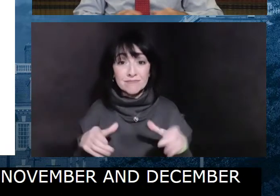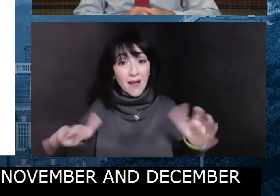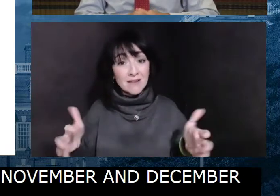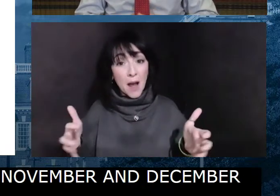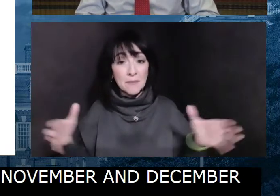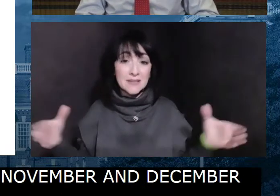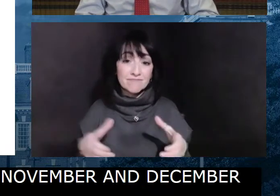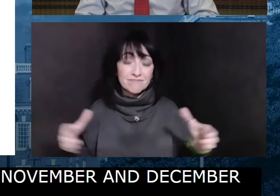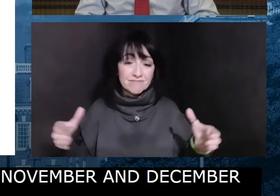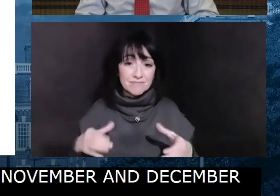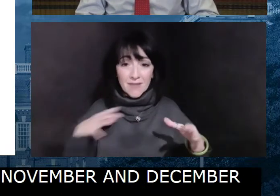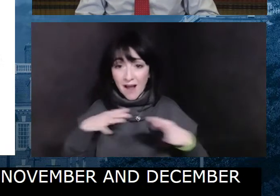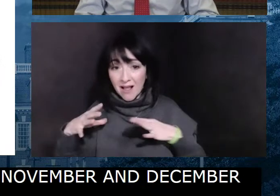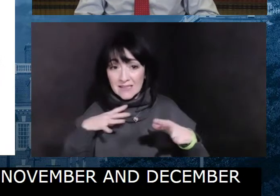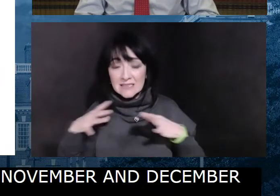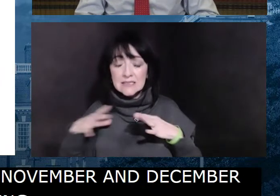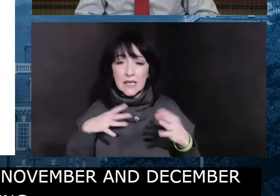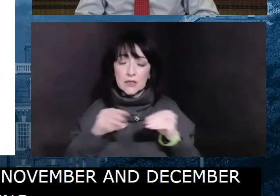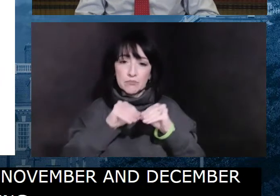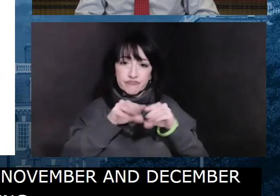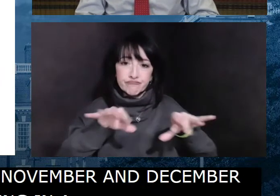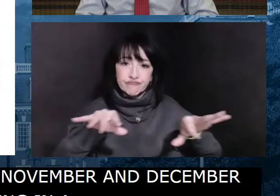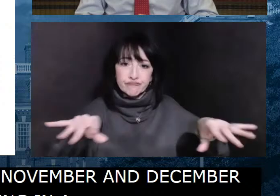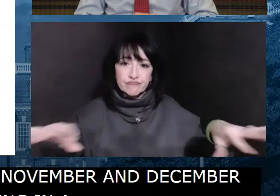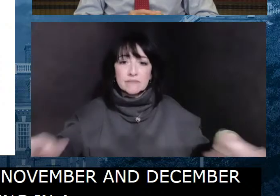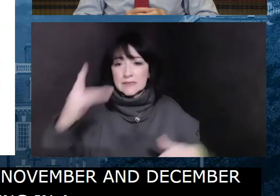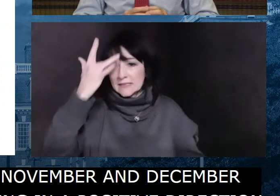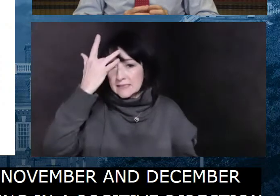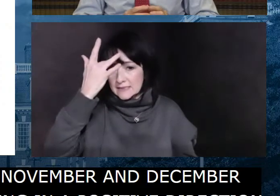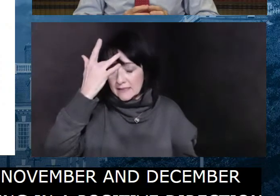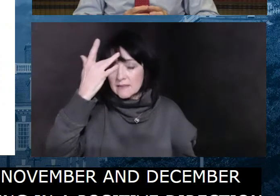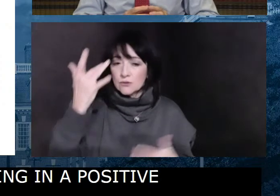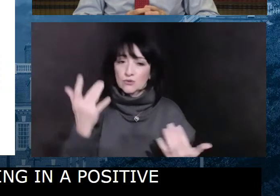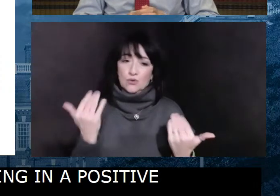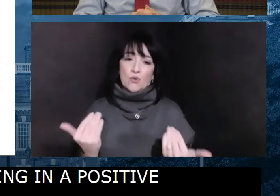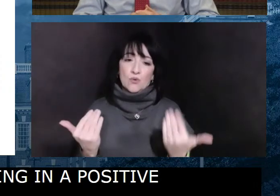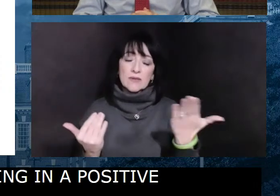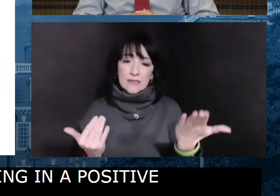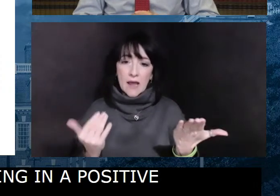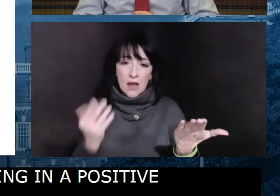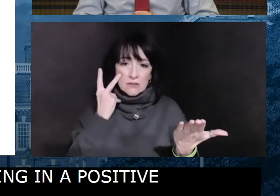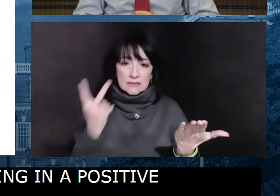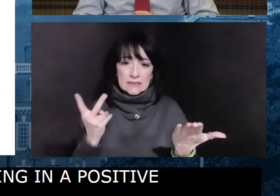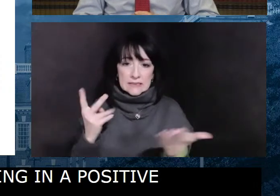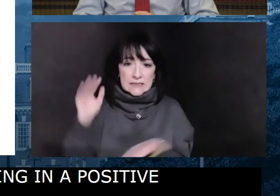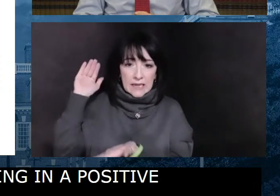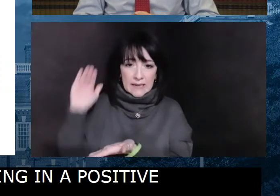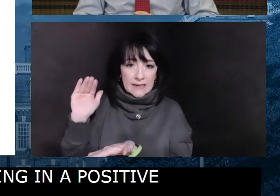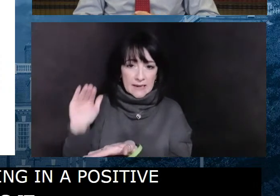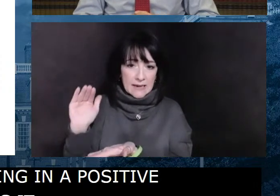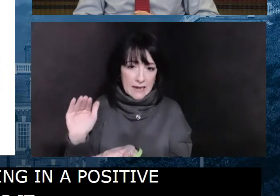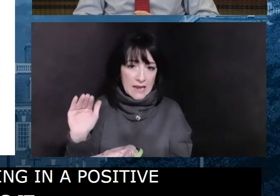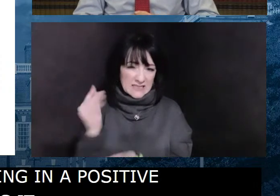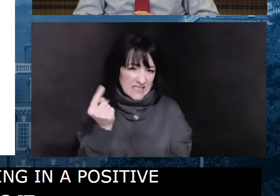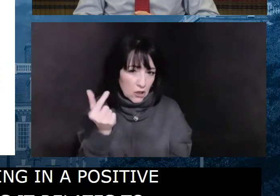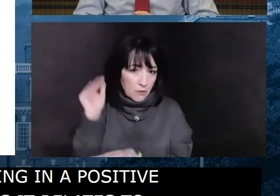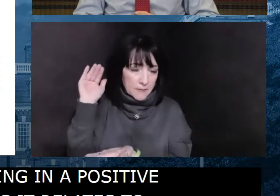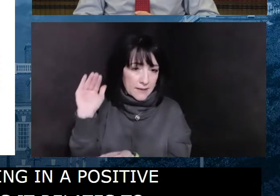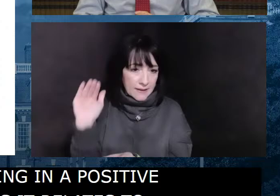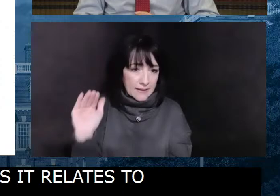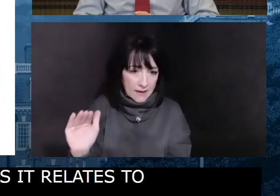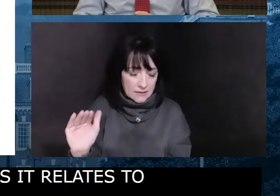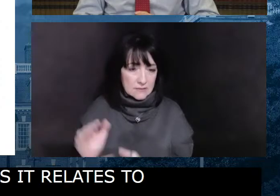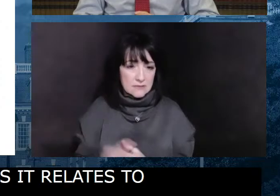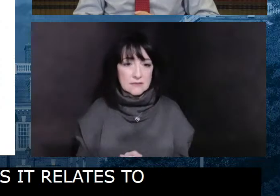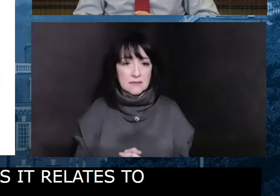Next slide shows that as it relates to hospitalizations. You can see the peak back in the end of April, early